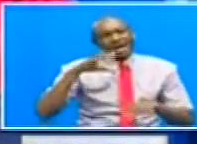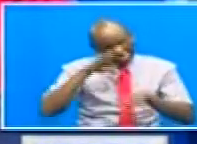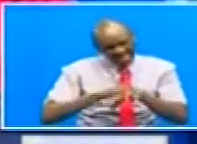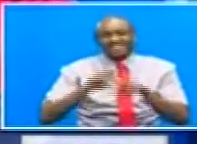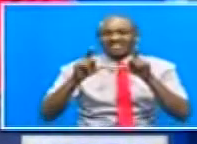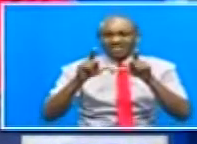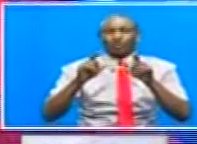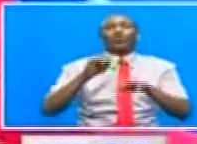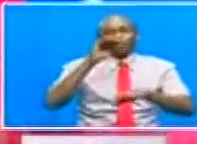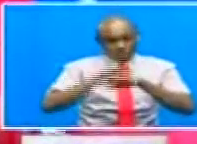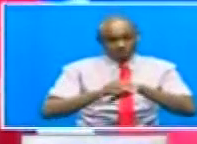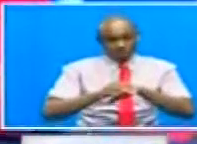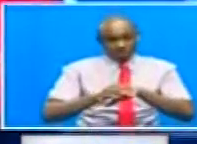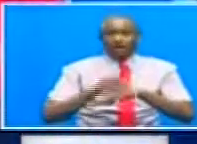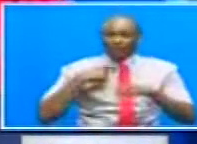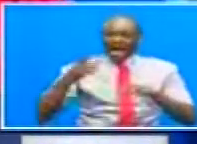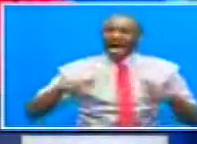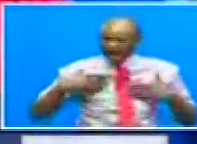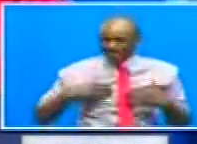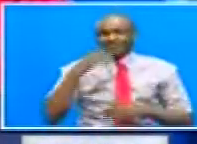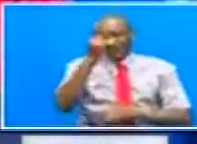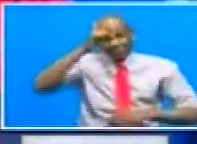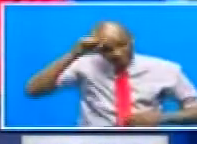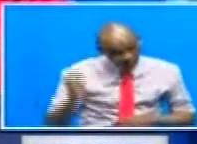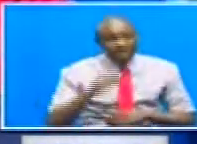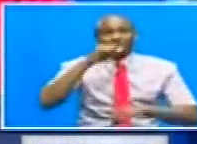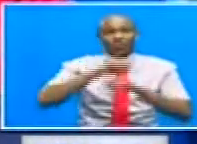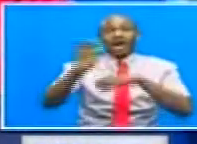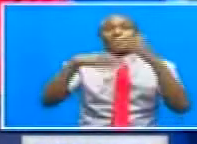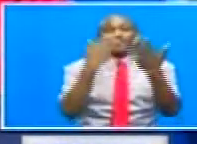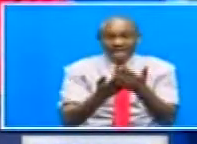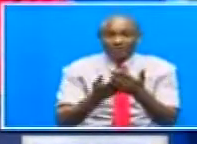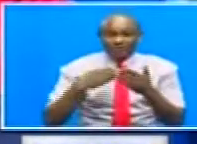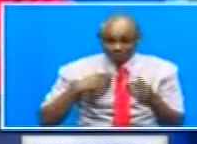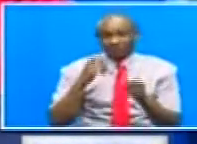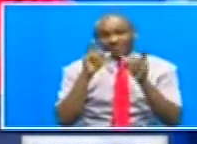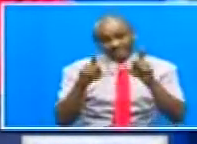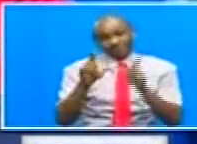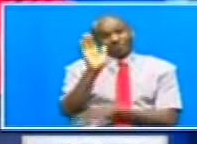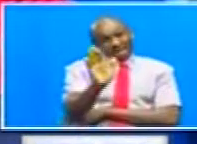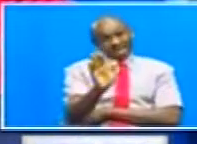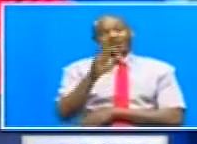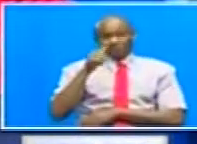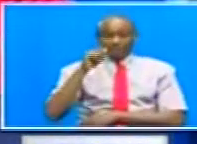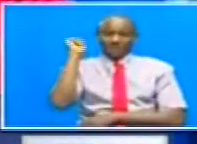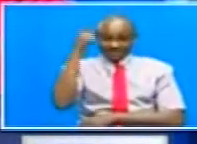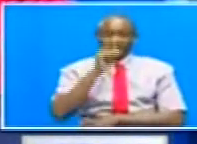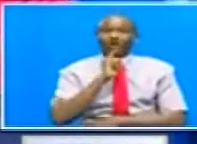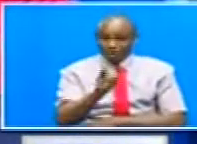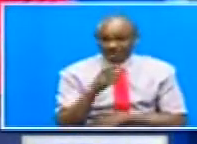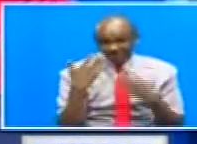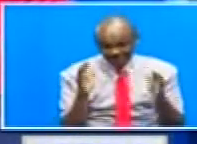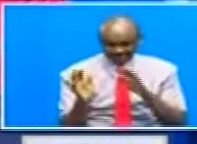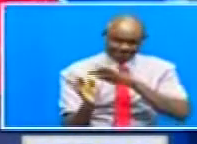proper titles. And we're glad that at least 5,000 schools have now applied for their title deeds following that presidential